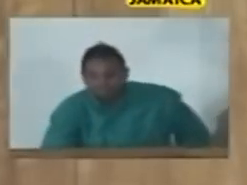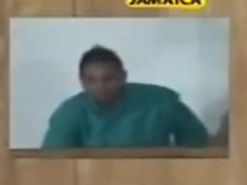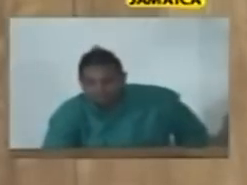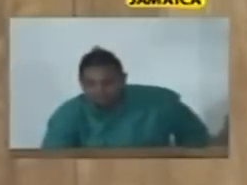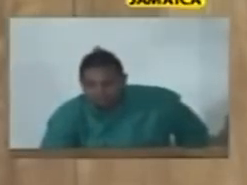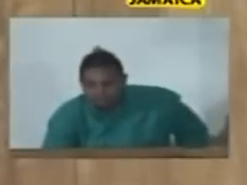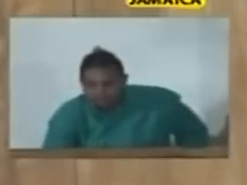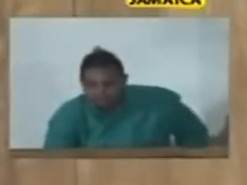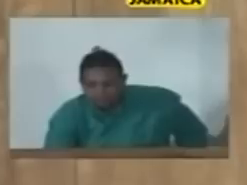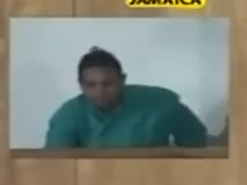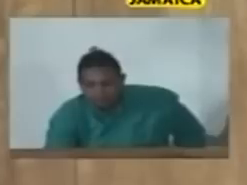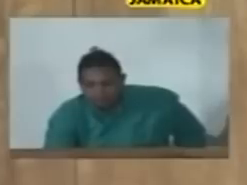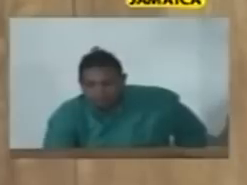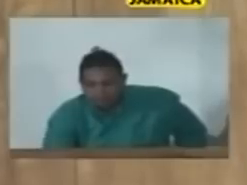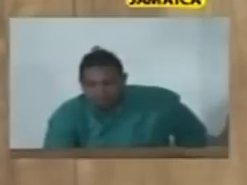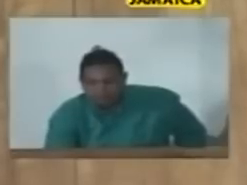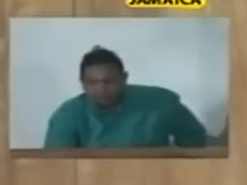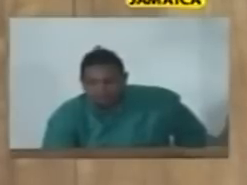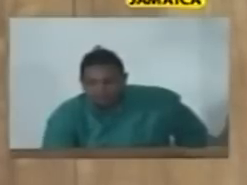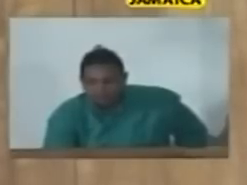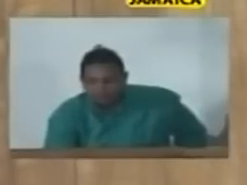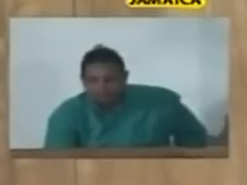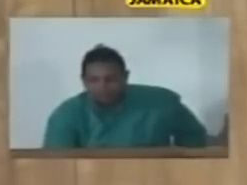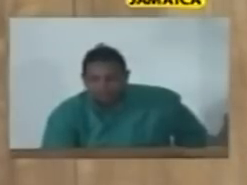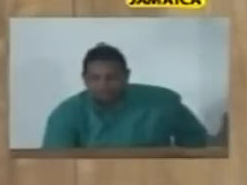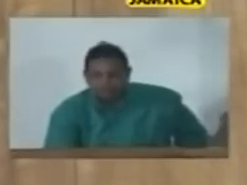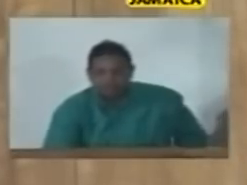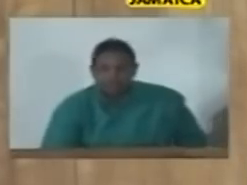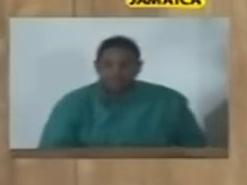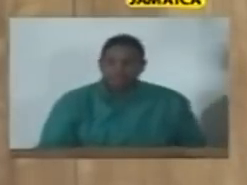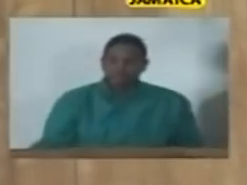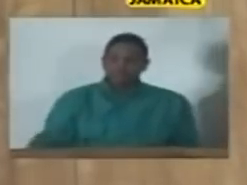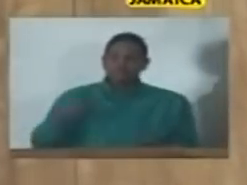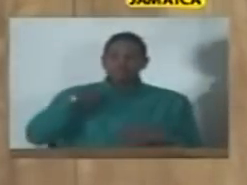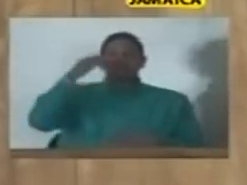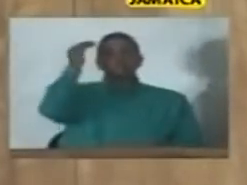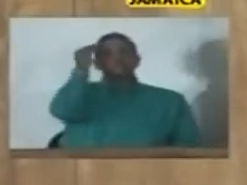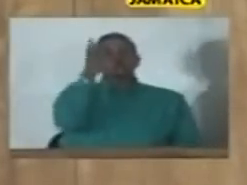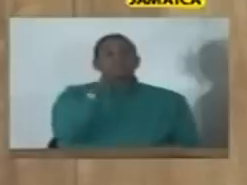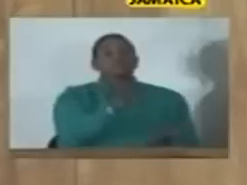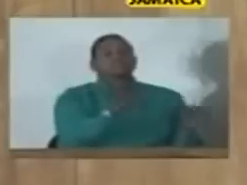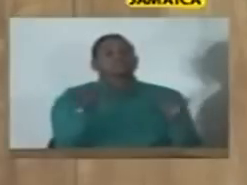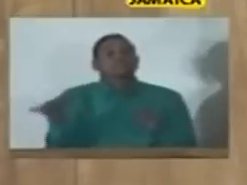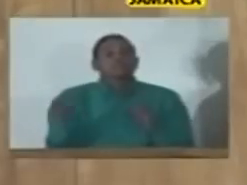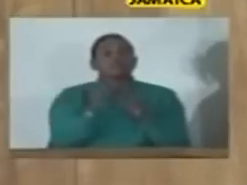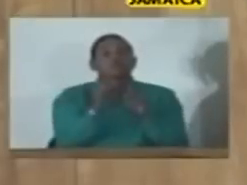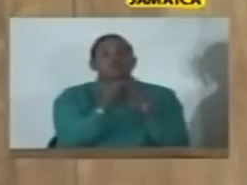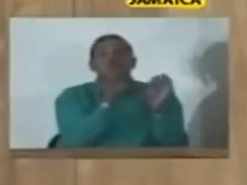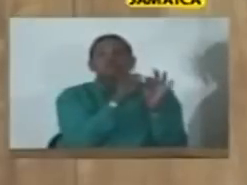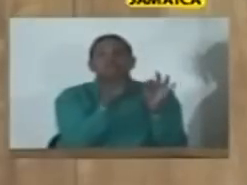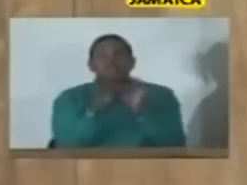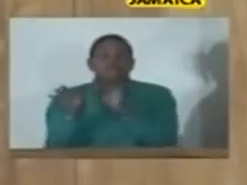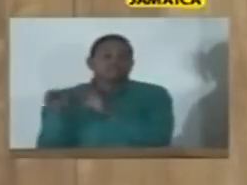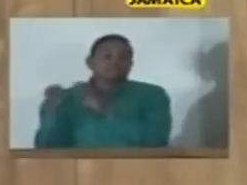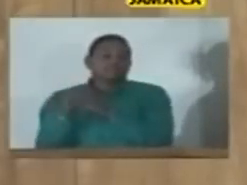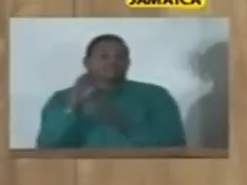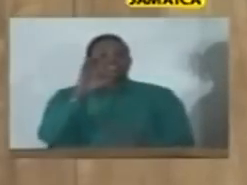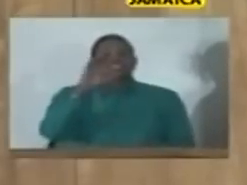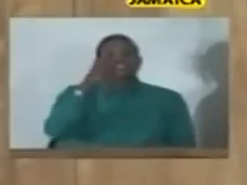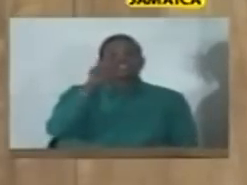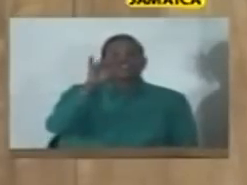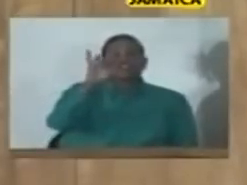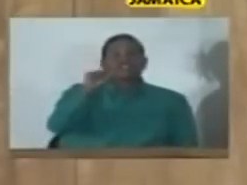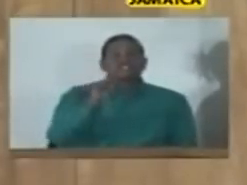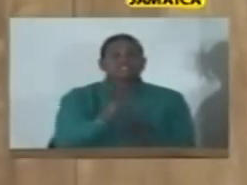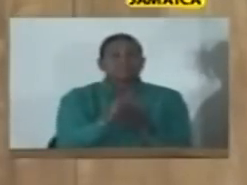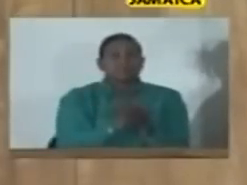And I'm told that similar wording is in the Charities Bill.